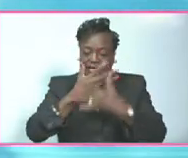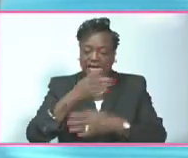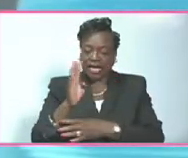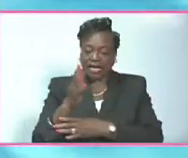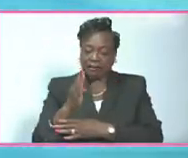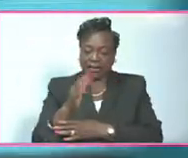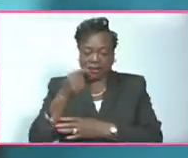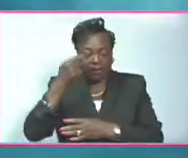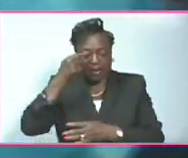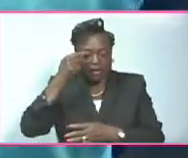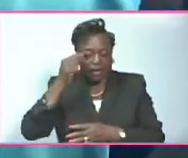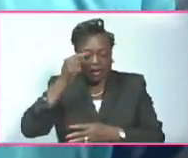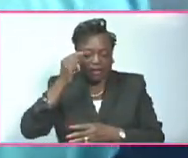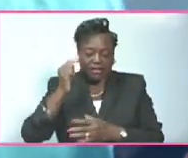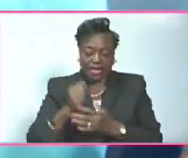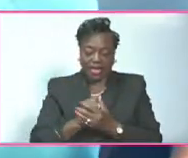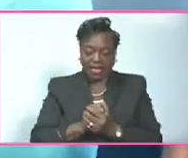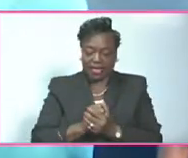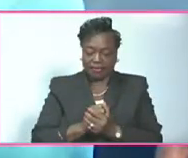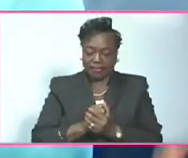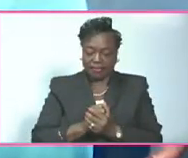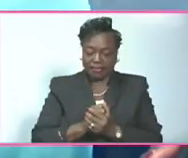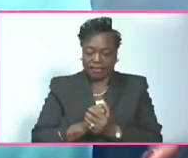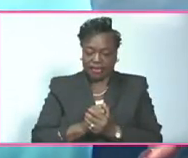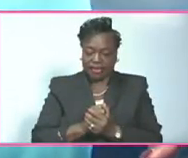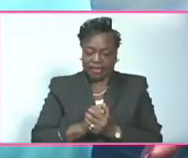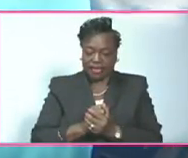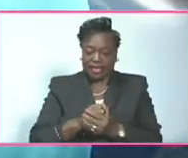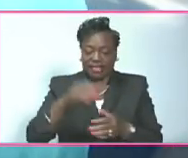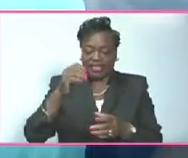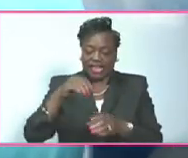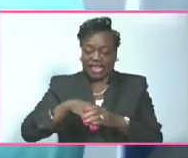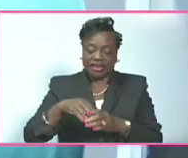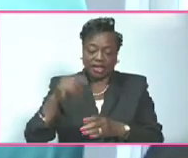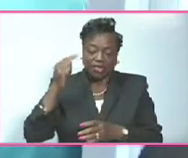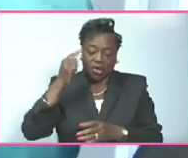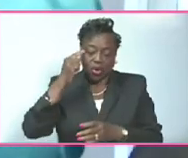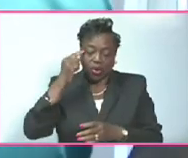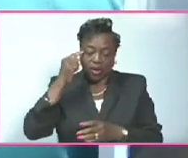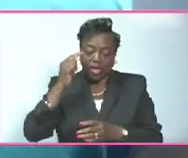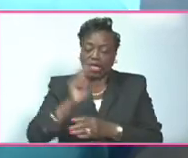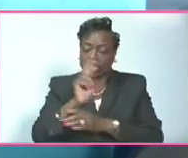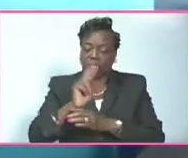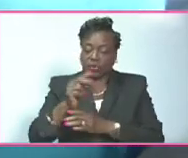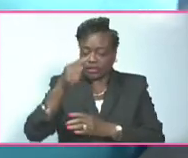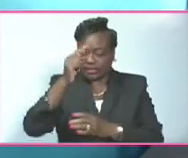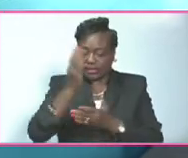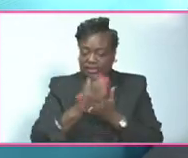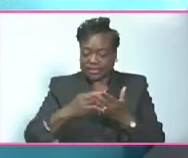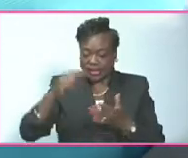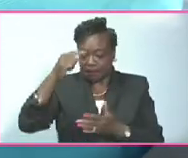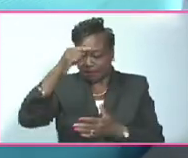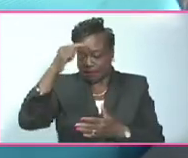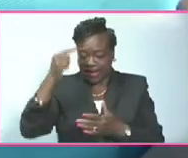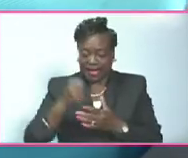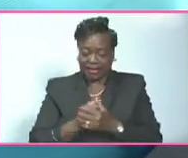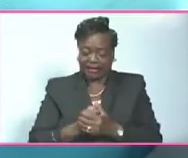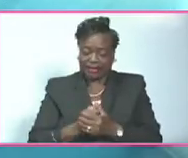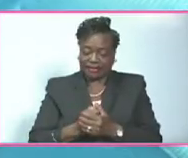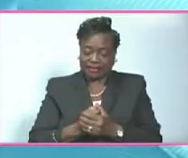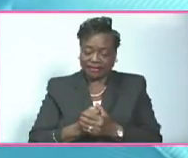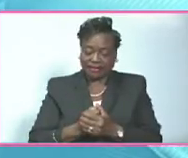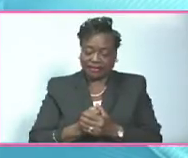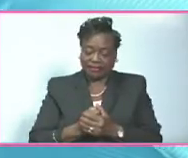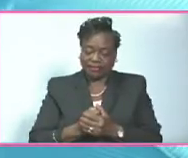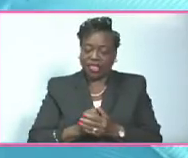man. You showing me what to do. And then at the extreme corner, you could use a little black. Okay, let me let you do it. You sense, dark blue.